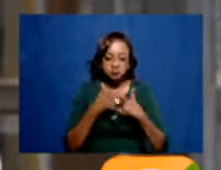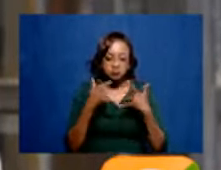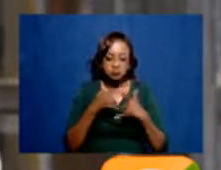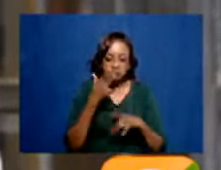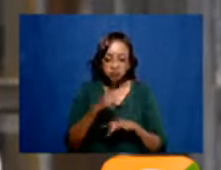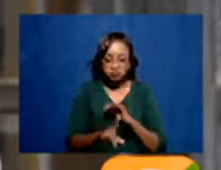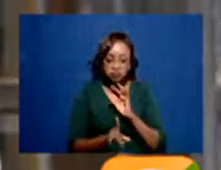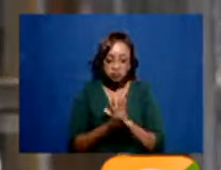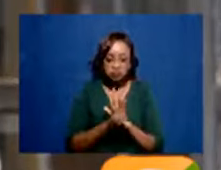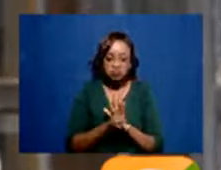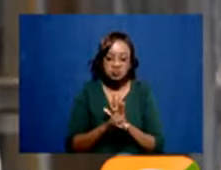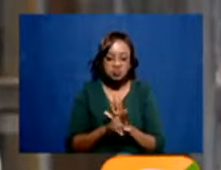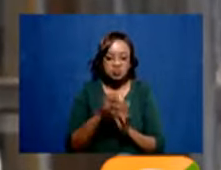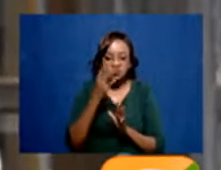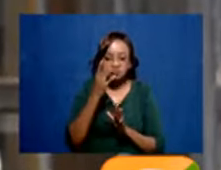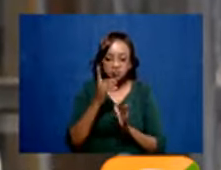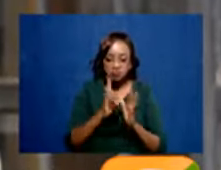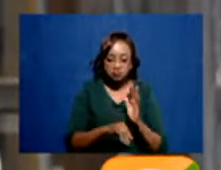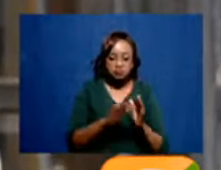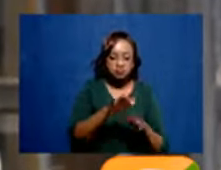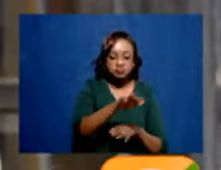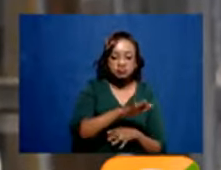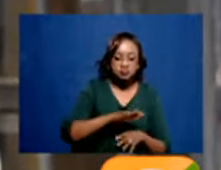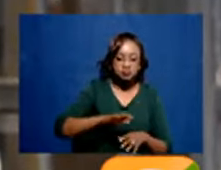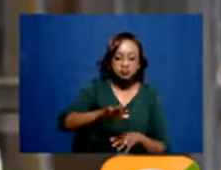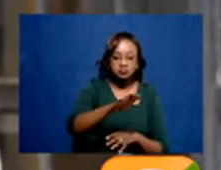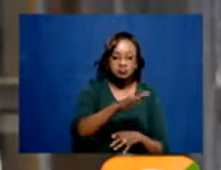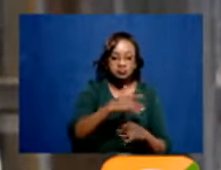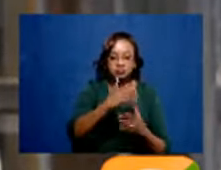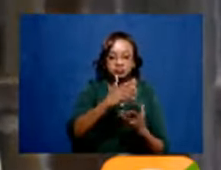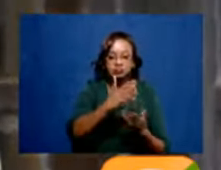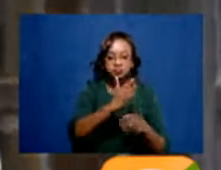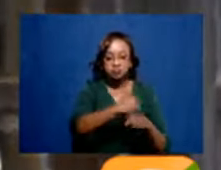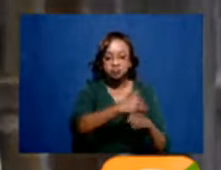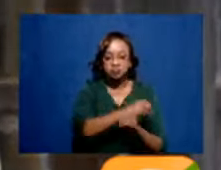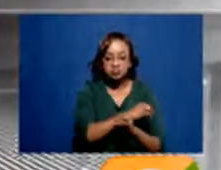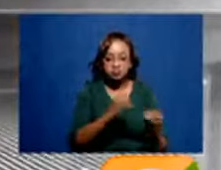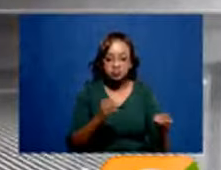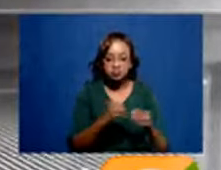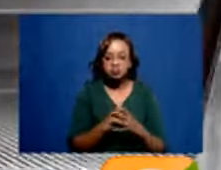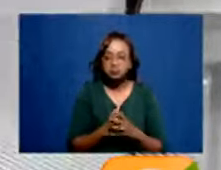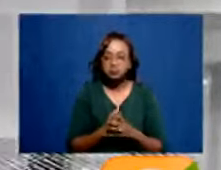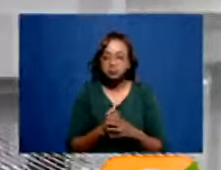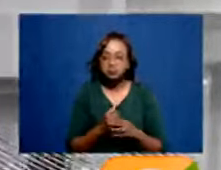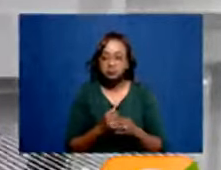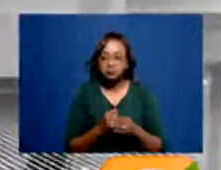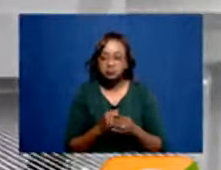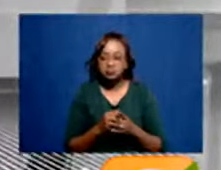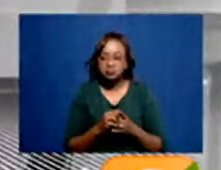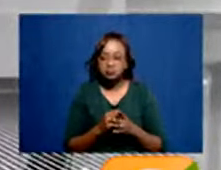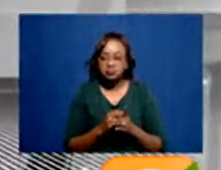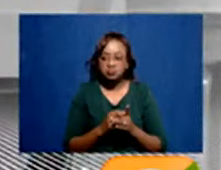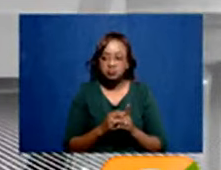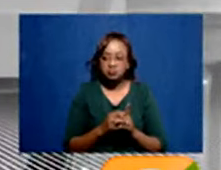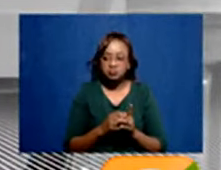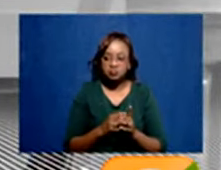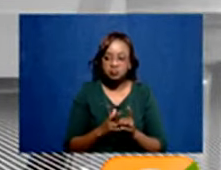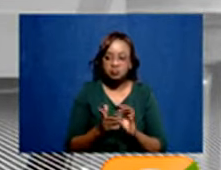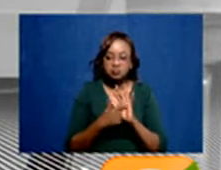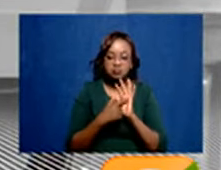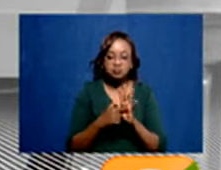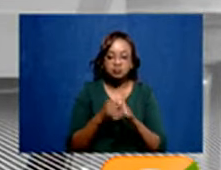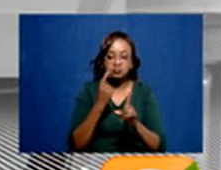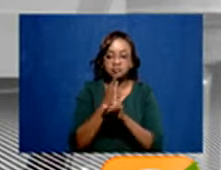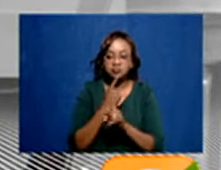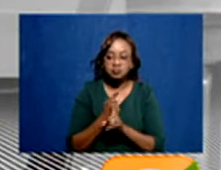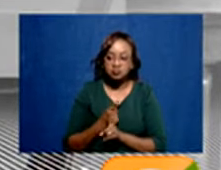delimitation has not been done, and their constituencies, which may cease to exist. Some constituencies had been ring-fenced for the